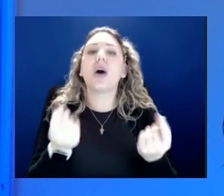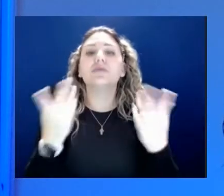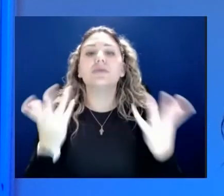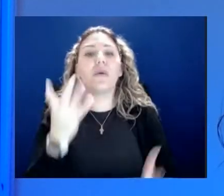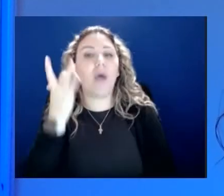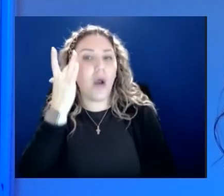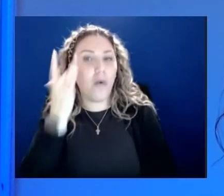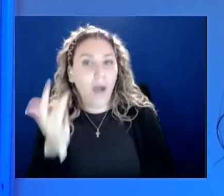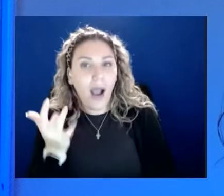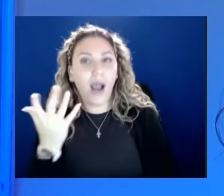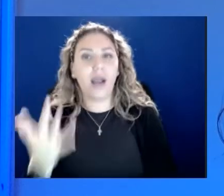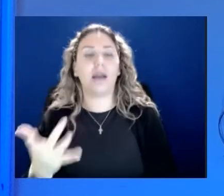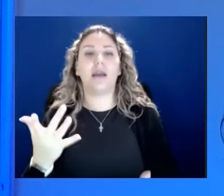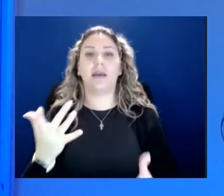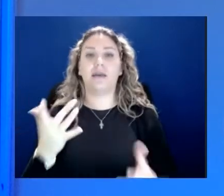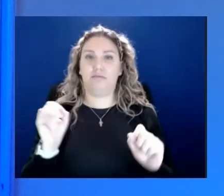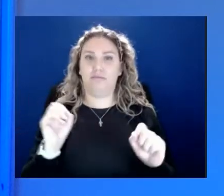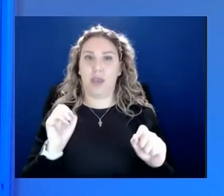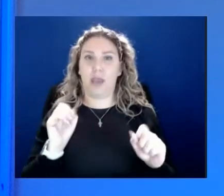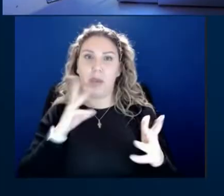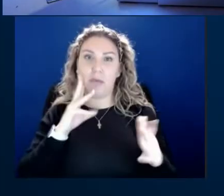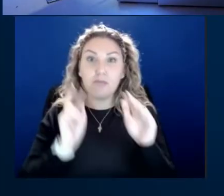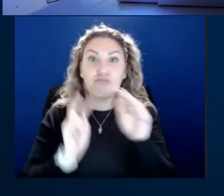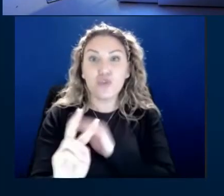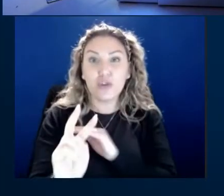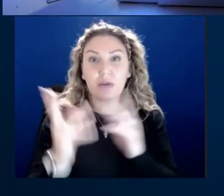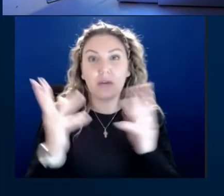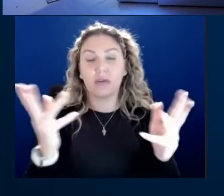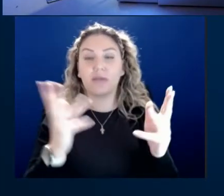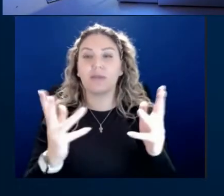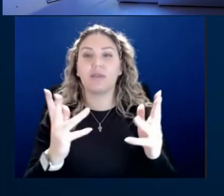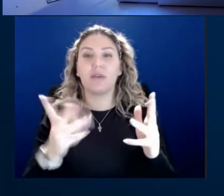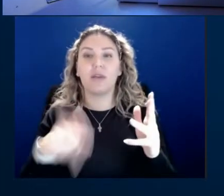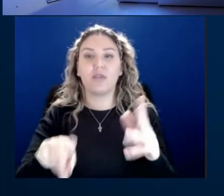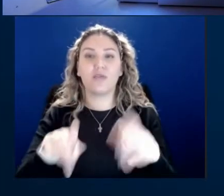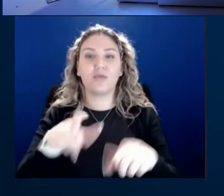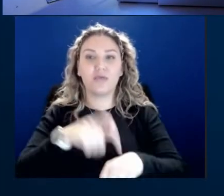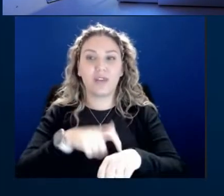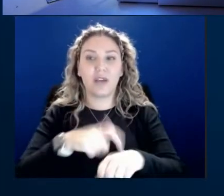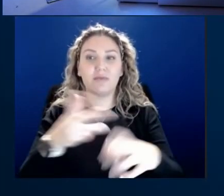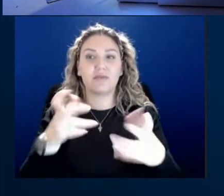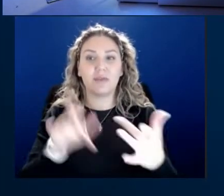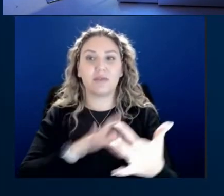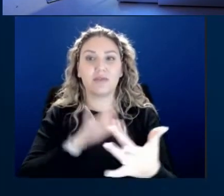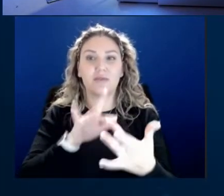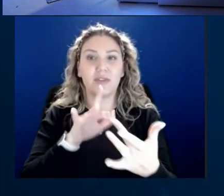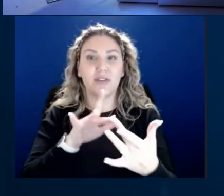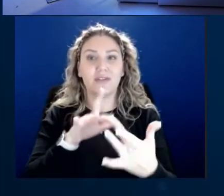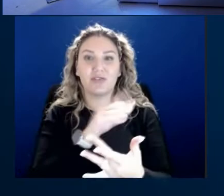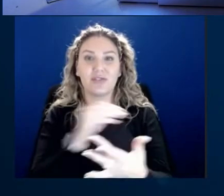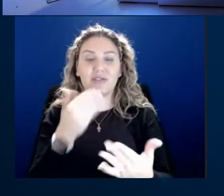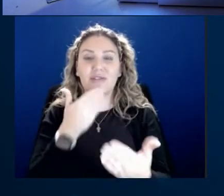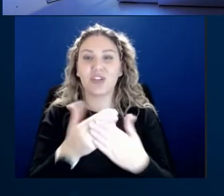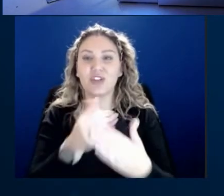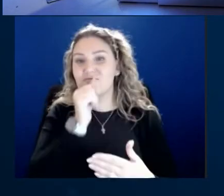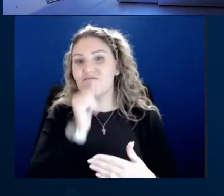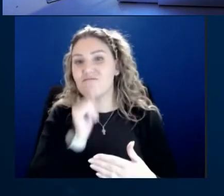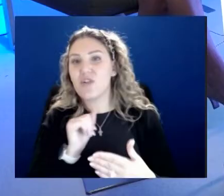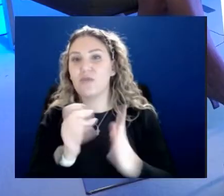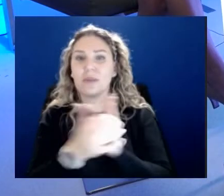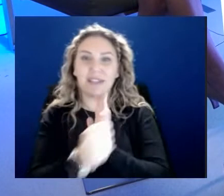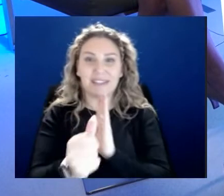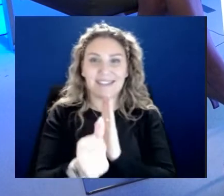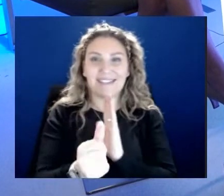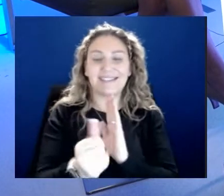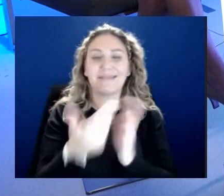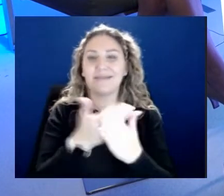other things might be similar to that. So I know those are times they want to reach out. And then find good resources and good coping skills and mechanisms that are good and healthy.